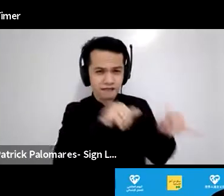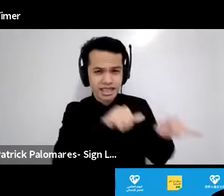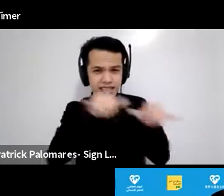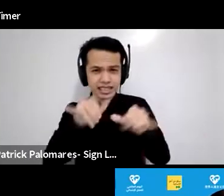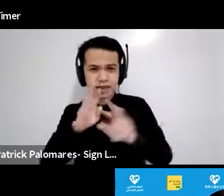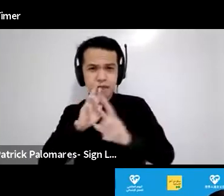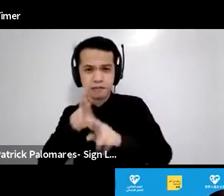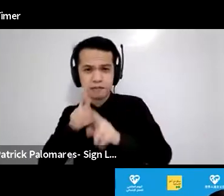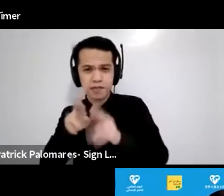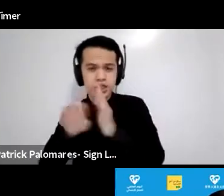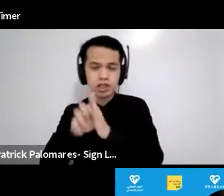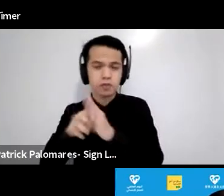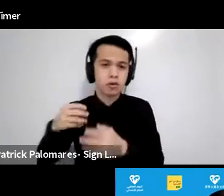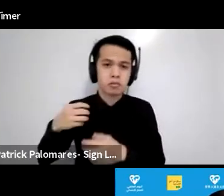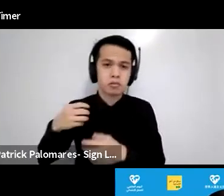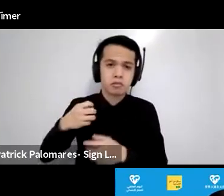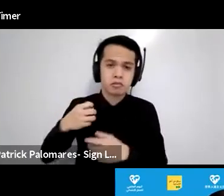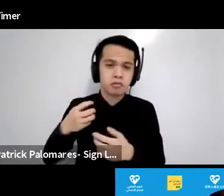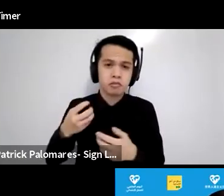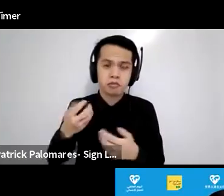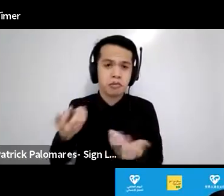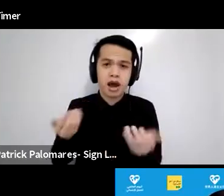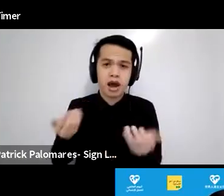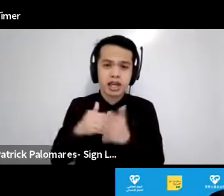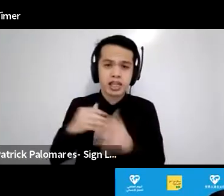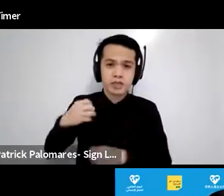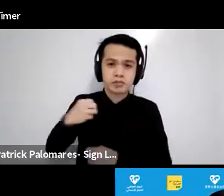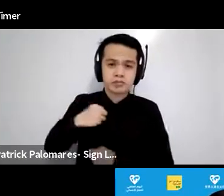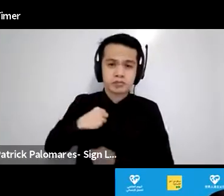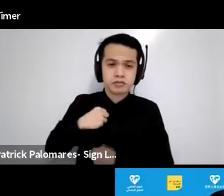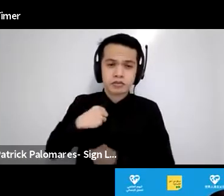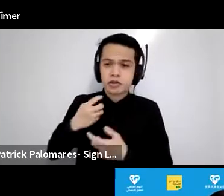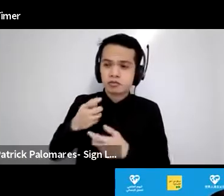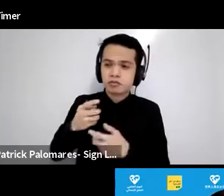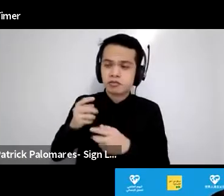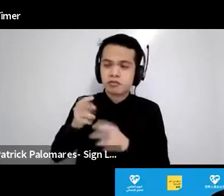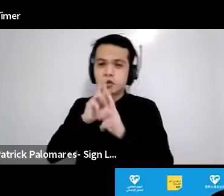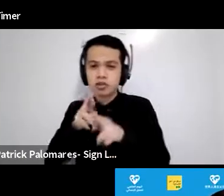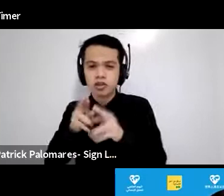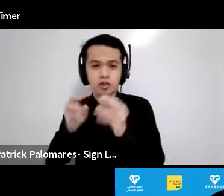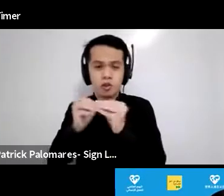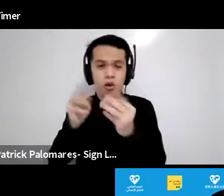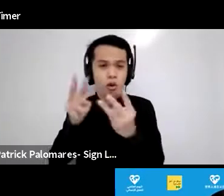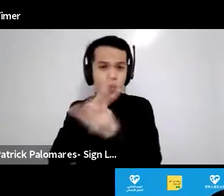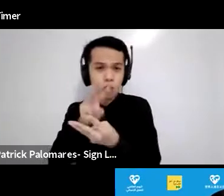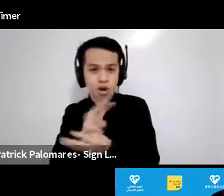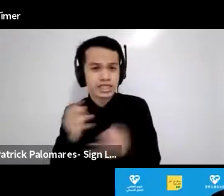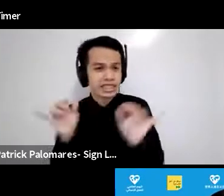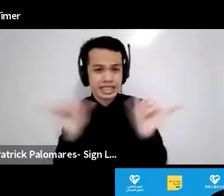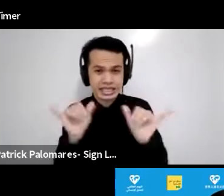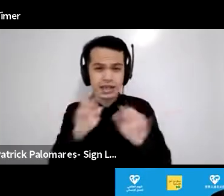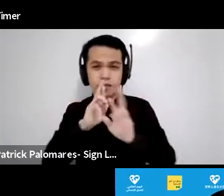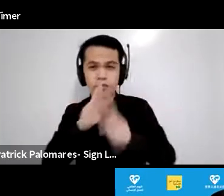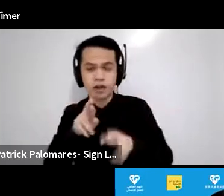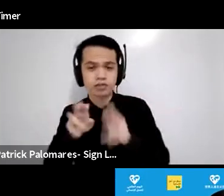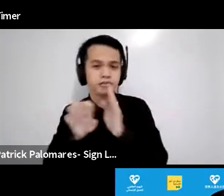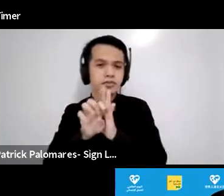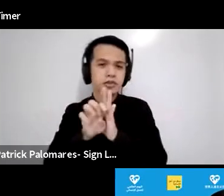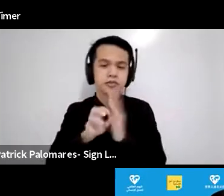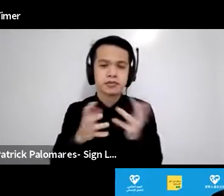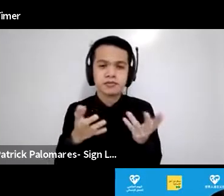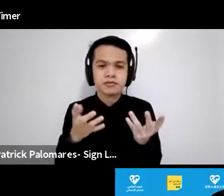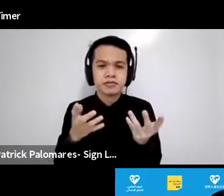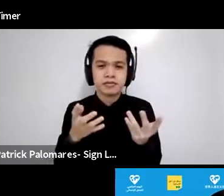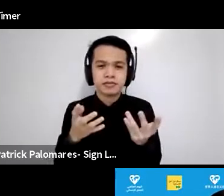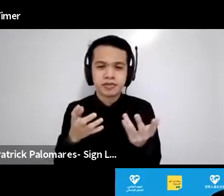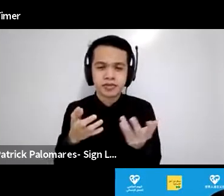see a militaristic response to the climate crisis as it gets worse? Will we see the same response where